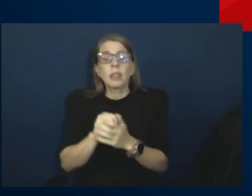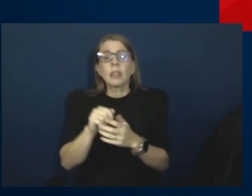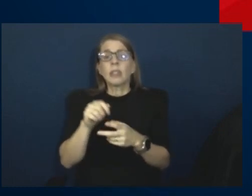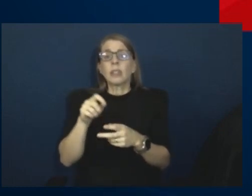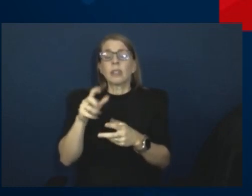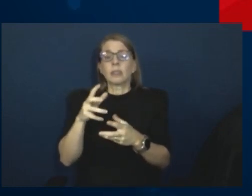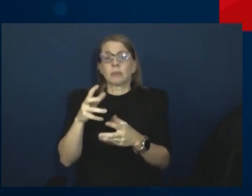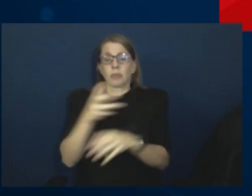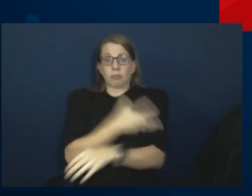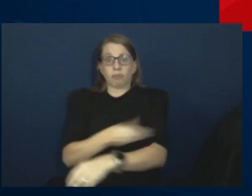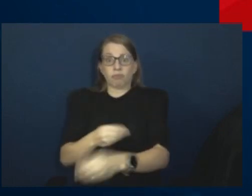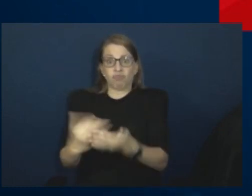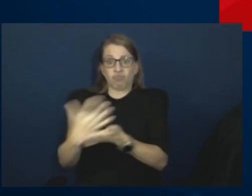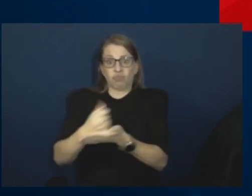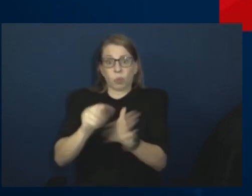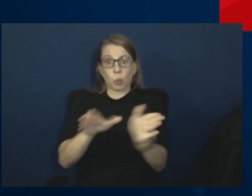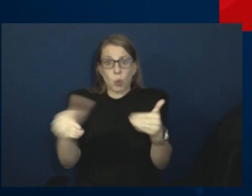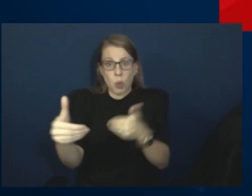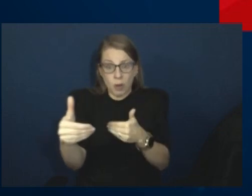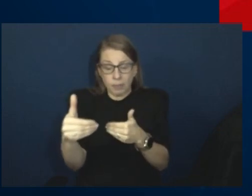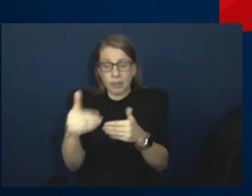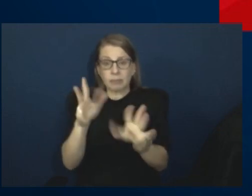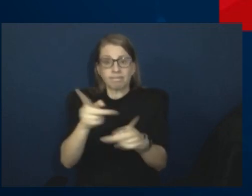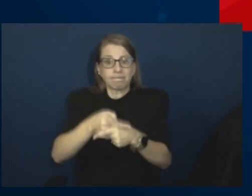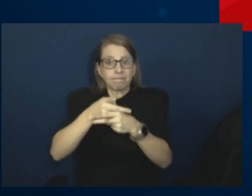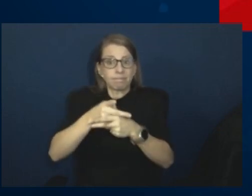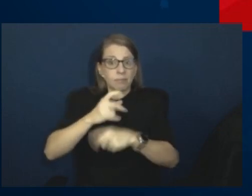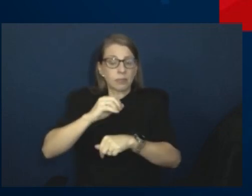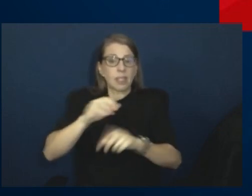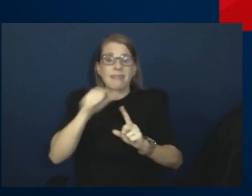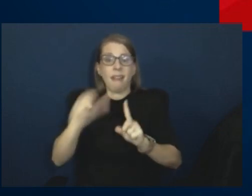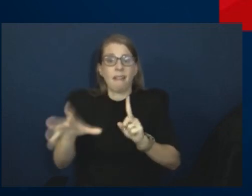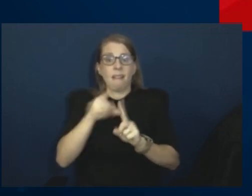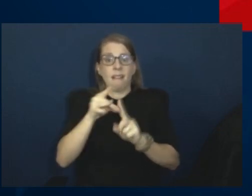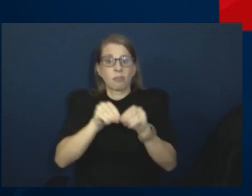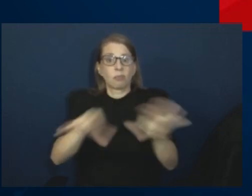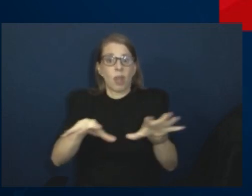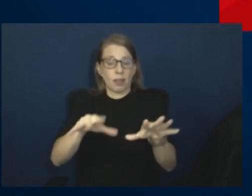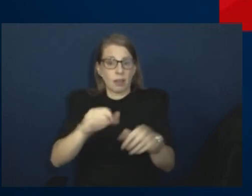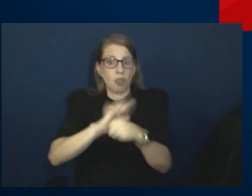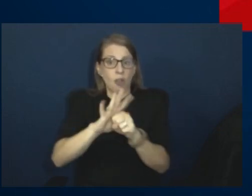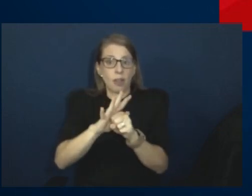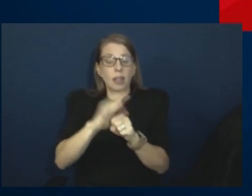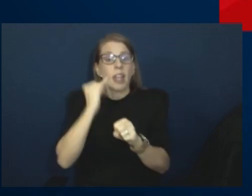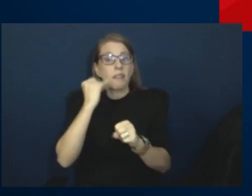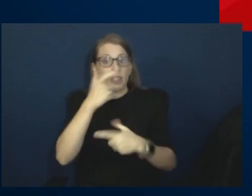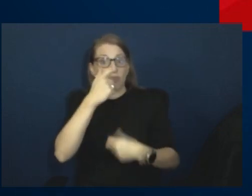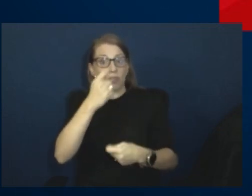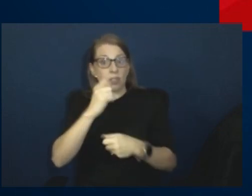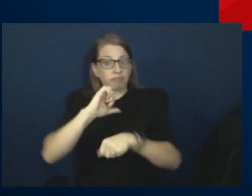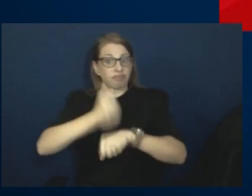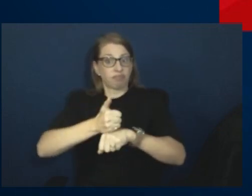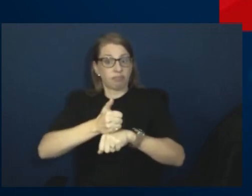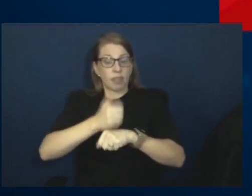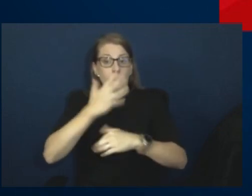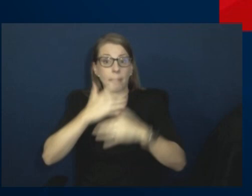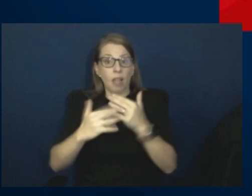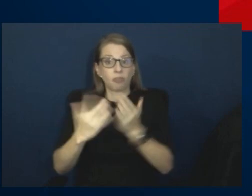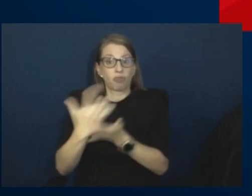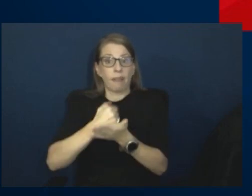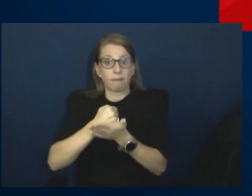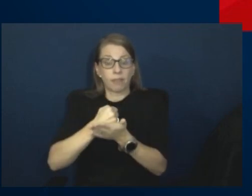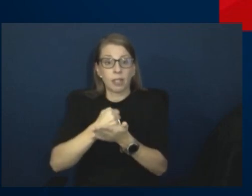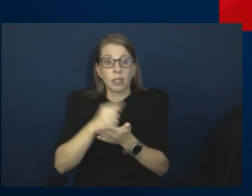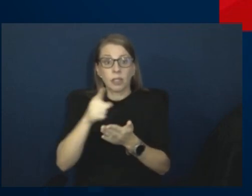COVID, so no worries. To schedule an appointment or learn more about hosting a blood drive, you can call the number right there on your screen, or you can visit